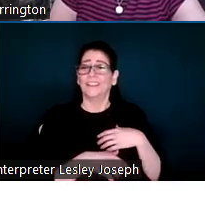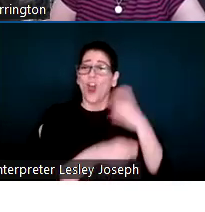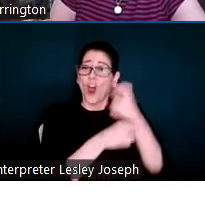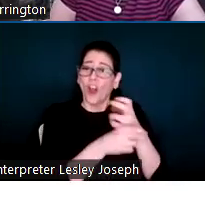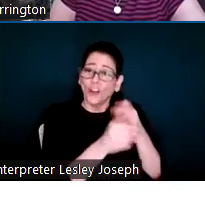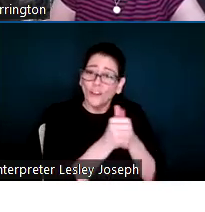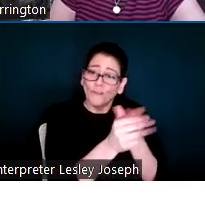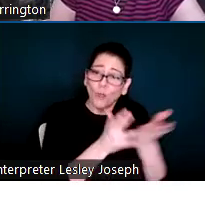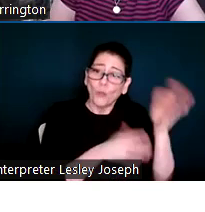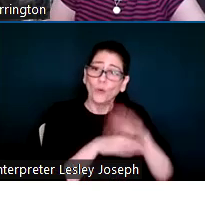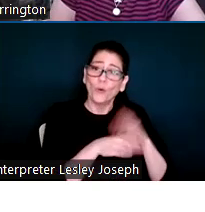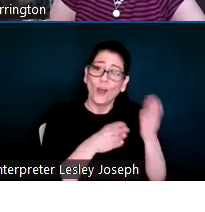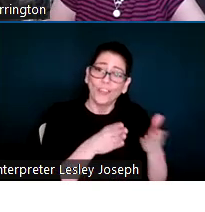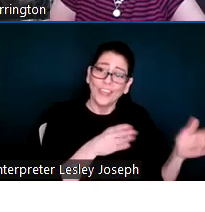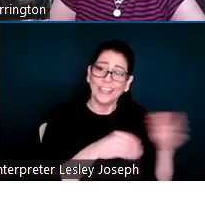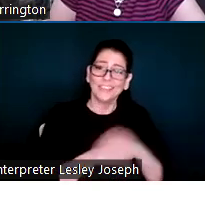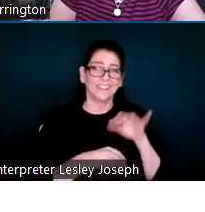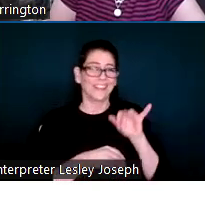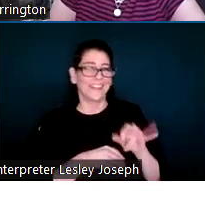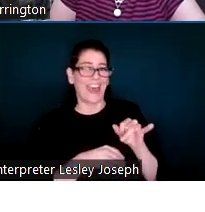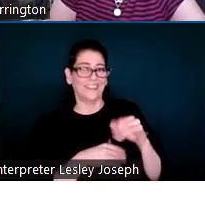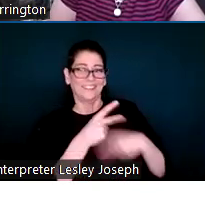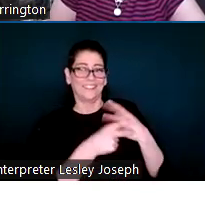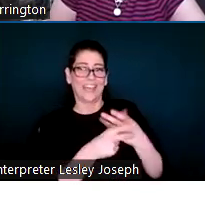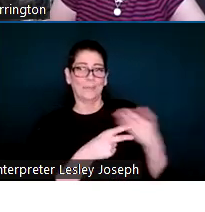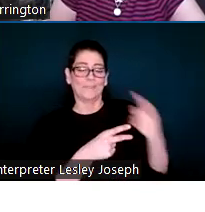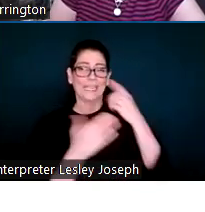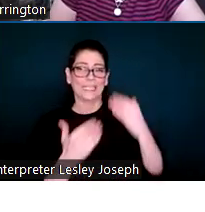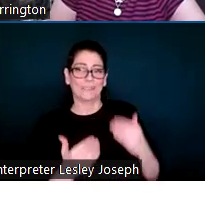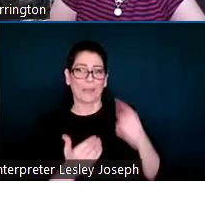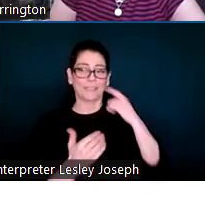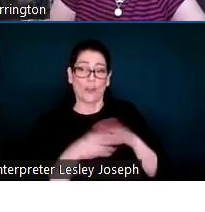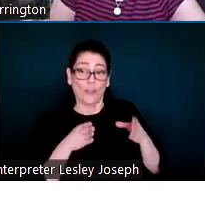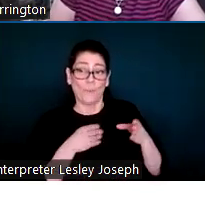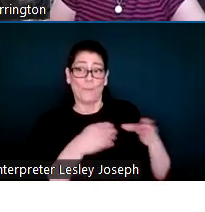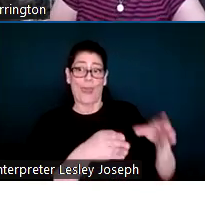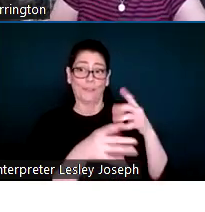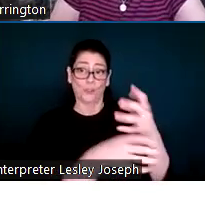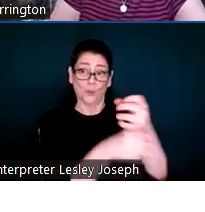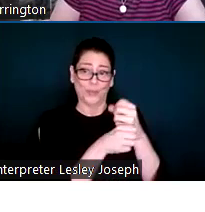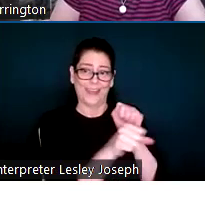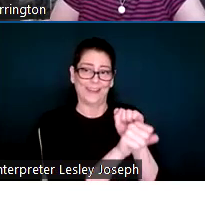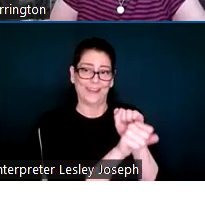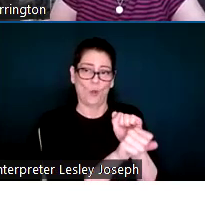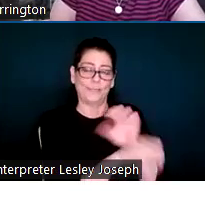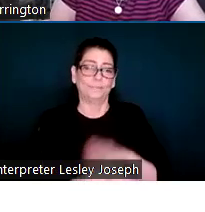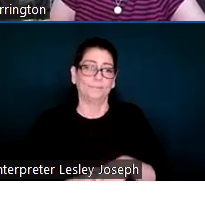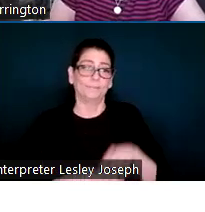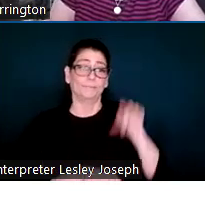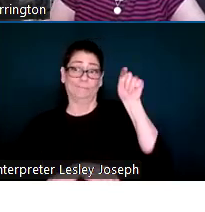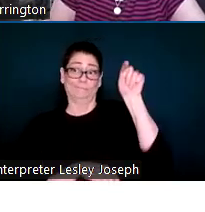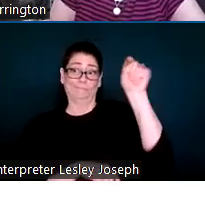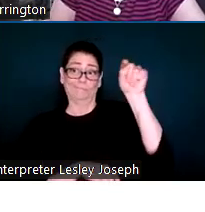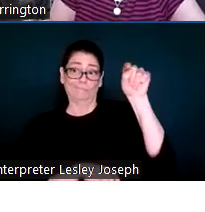of strategies that are expected along the pathway to employment. So again, on the top left, a person